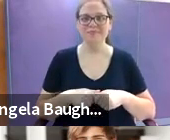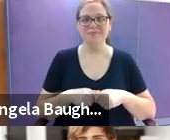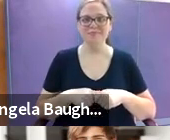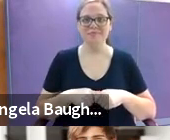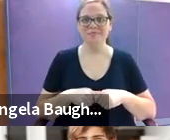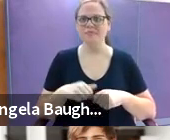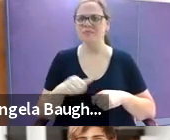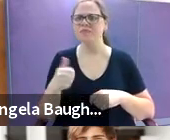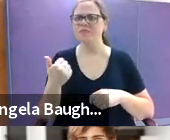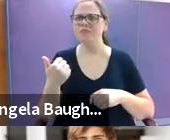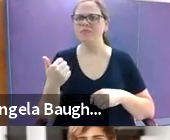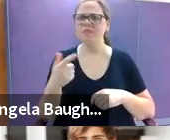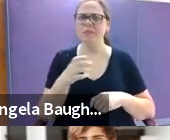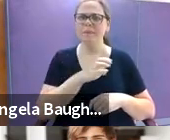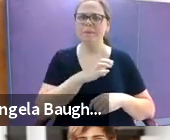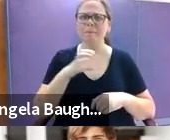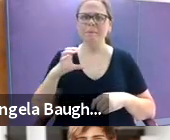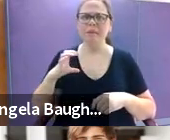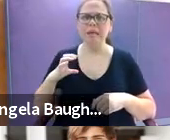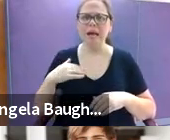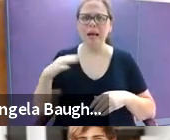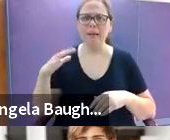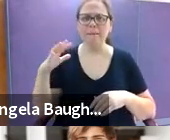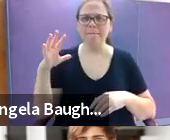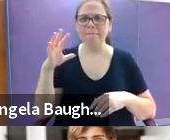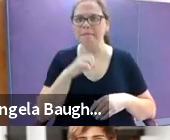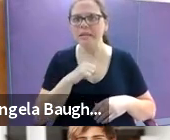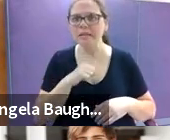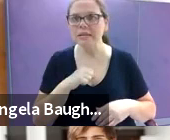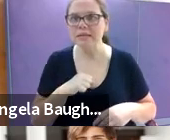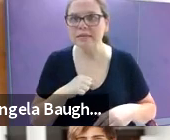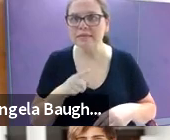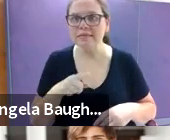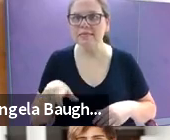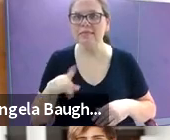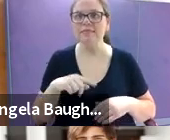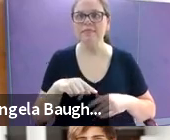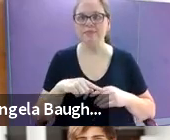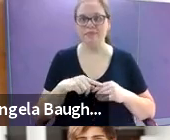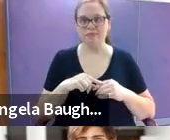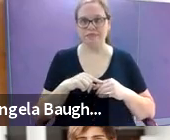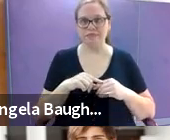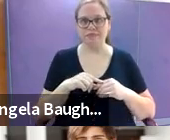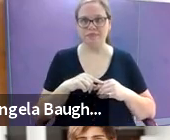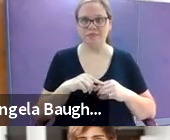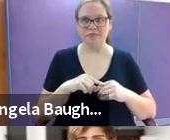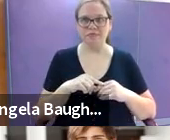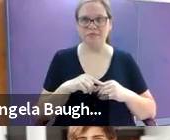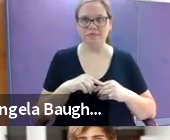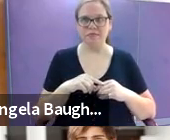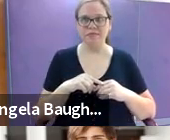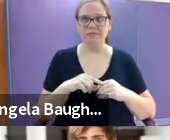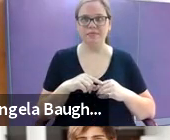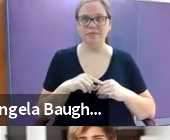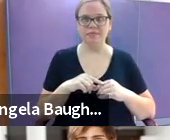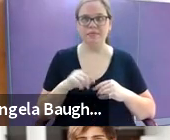Is there anybody on the committee that I missed? To ask for you, Chris. Teresa? Yes, Teresa,